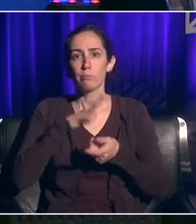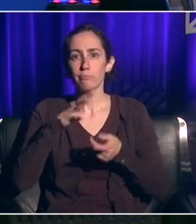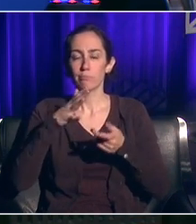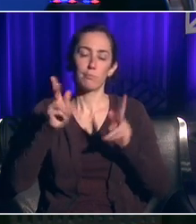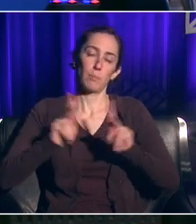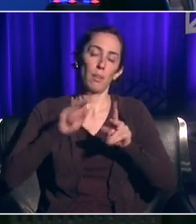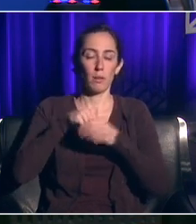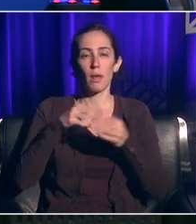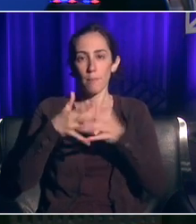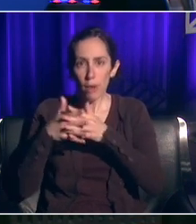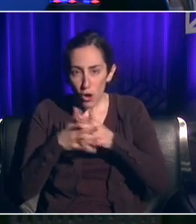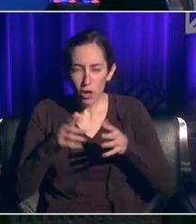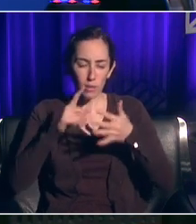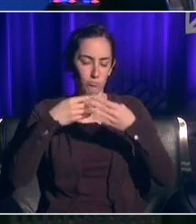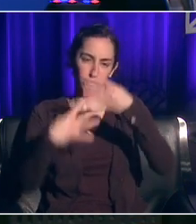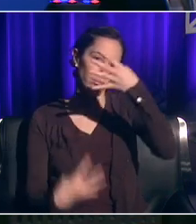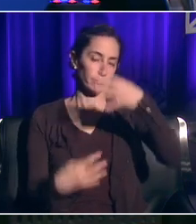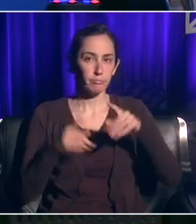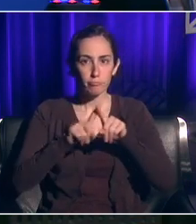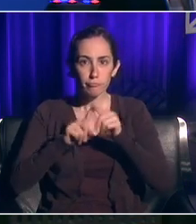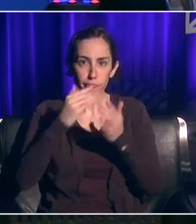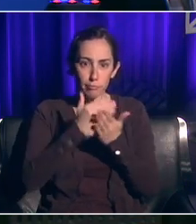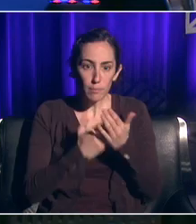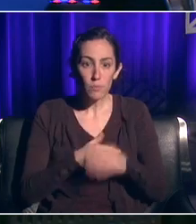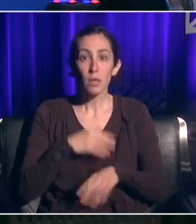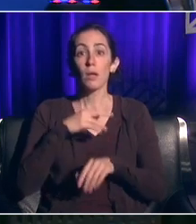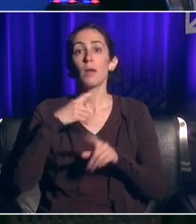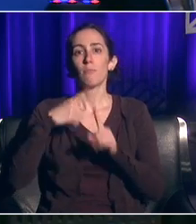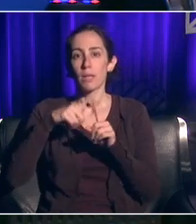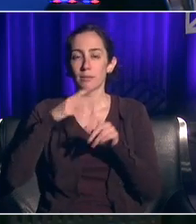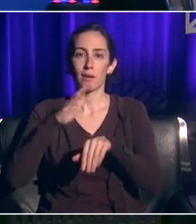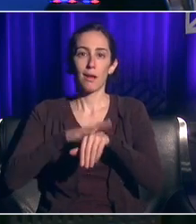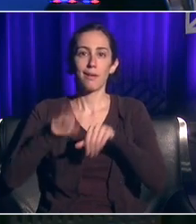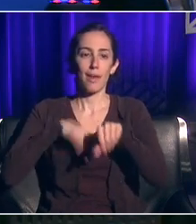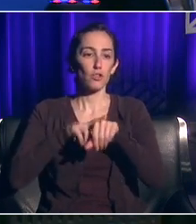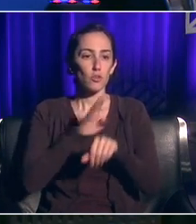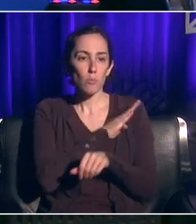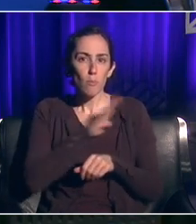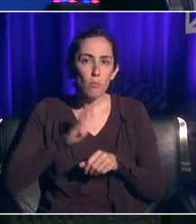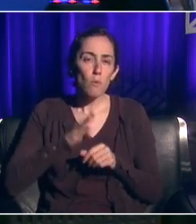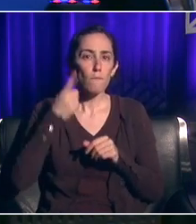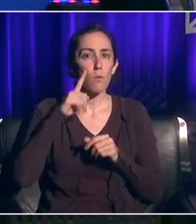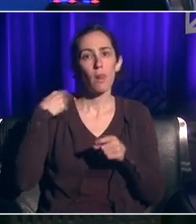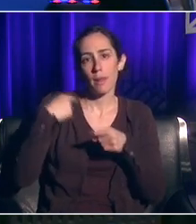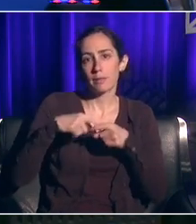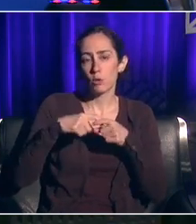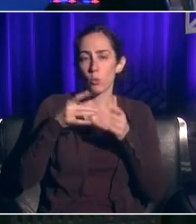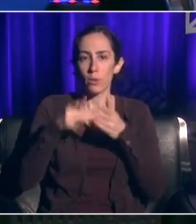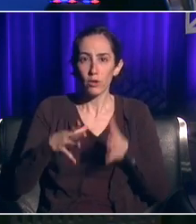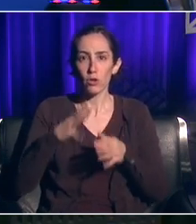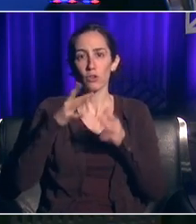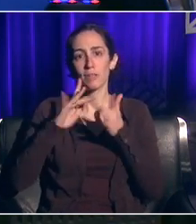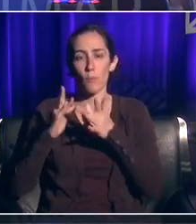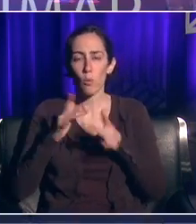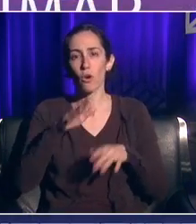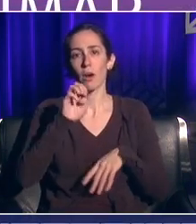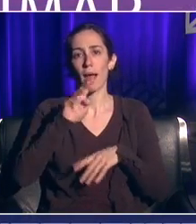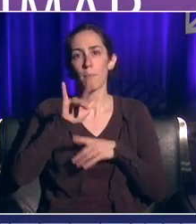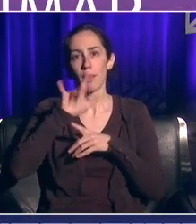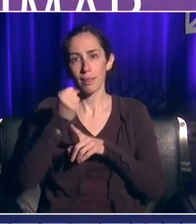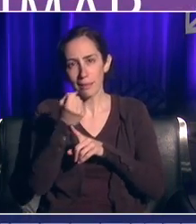more. And she serves on national boards of Planned Parenthood, Emily's List, and the Latino Leaders Network. Let's welcome Maria Teresa to the stage.